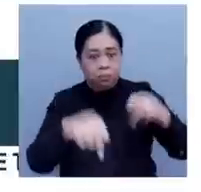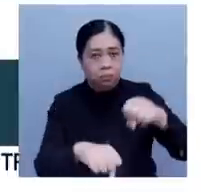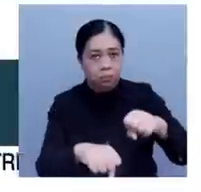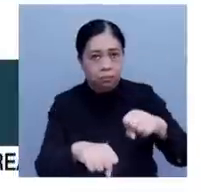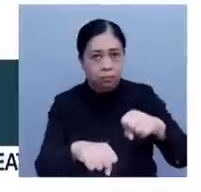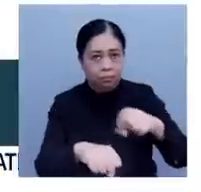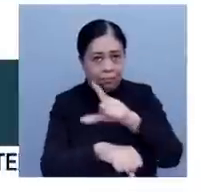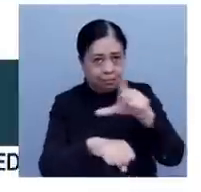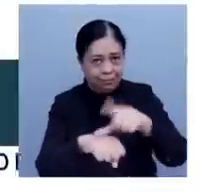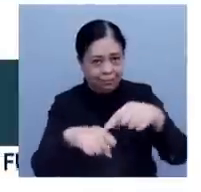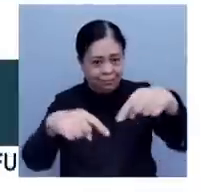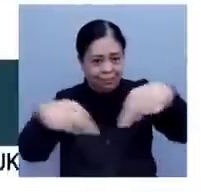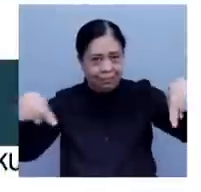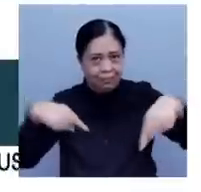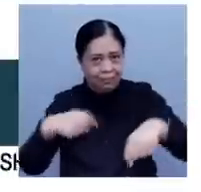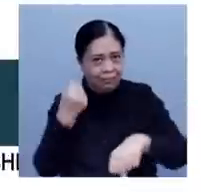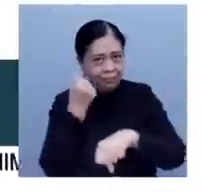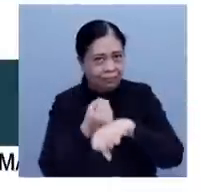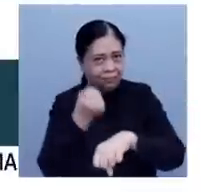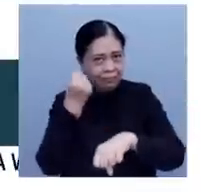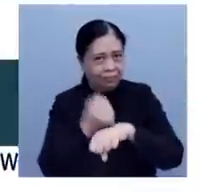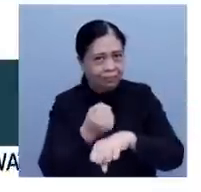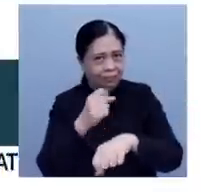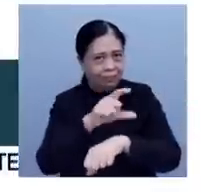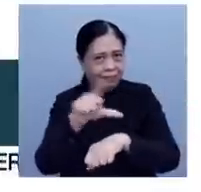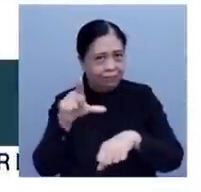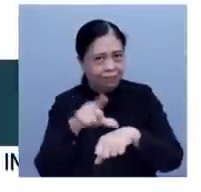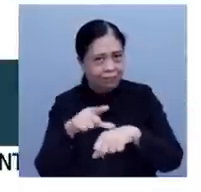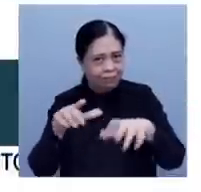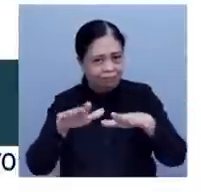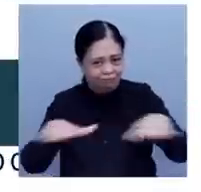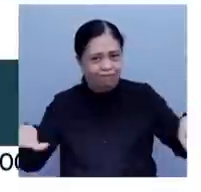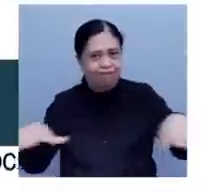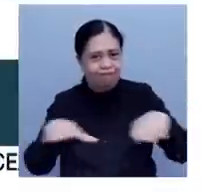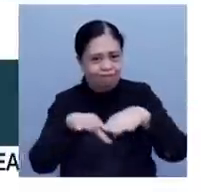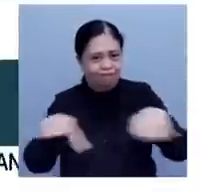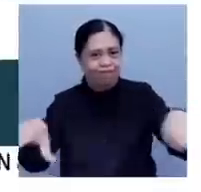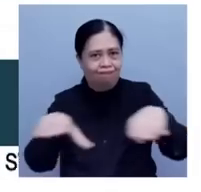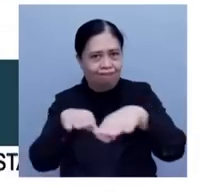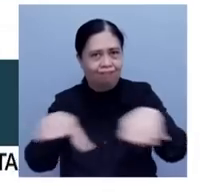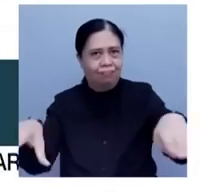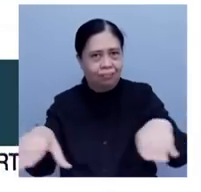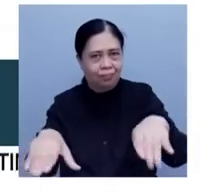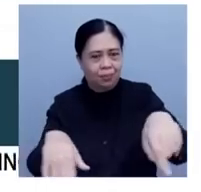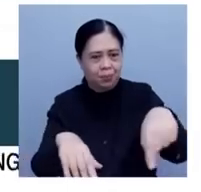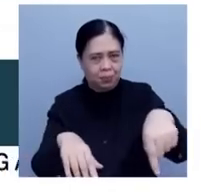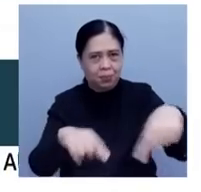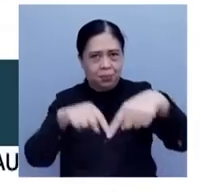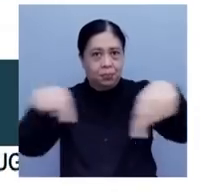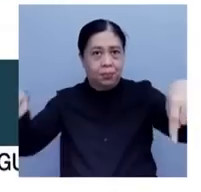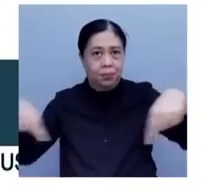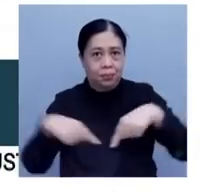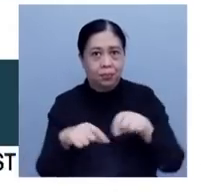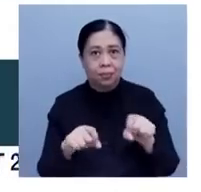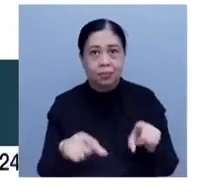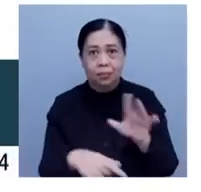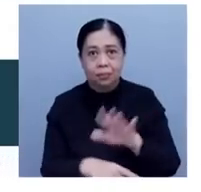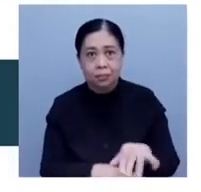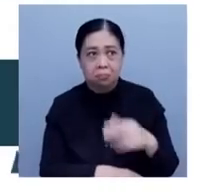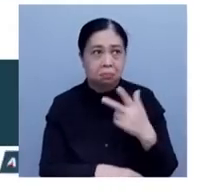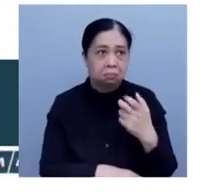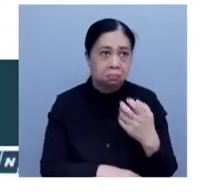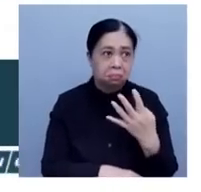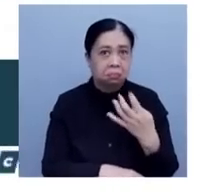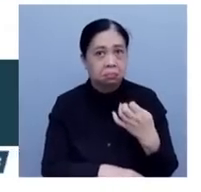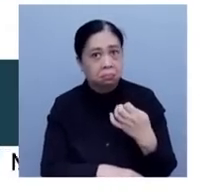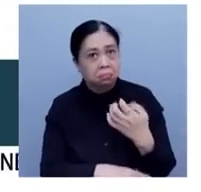land, solid ground, for real estate development use, you sell it for about 300 to